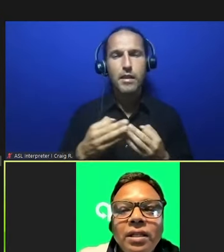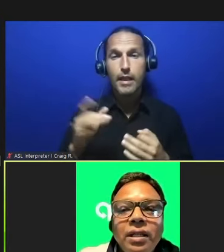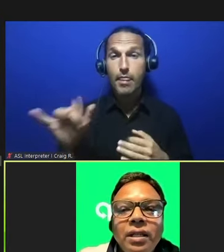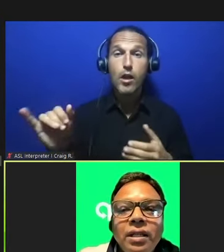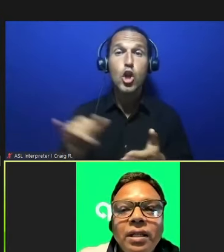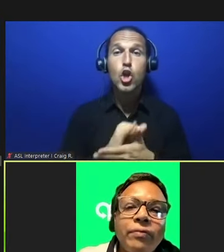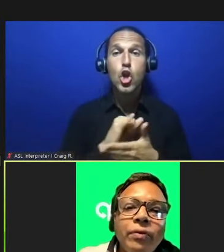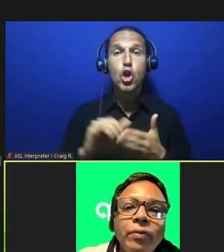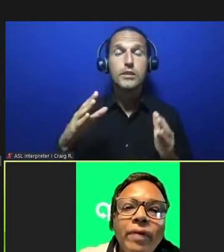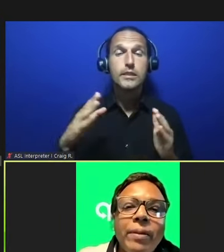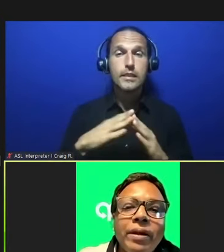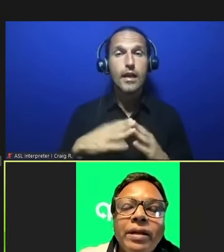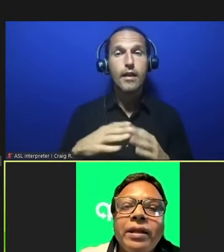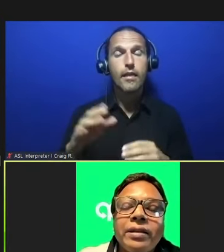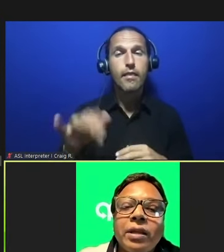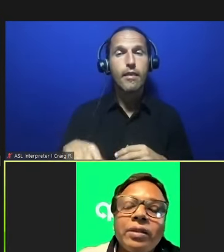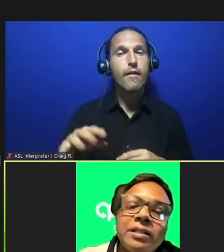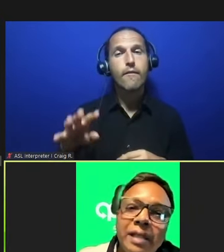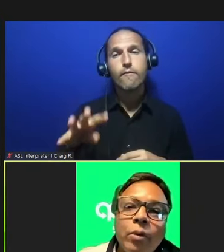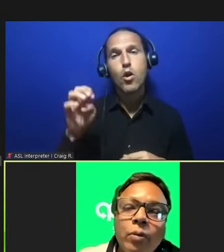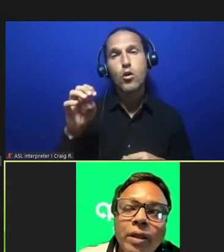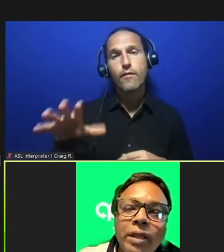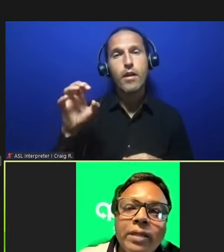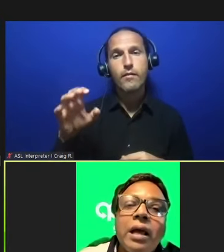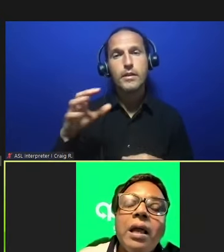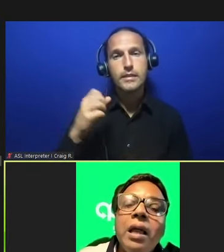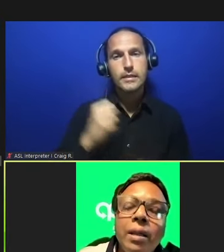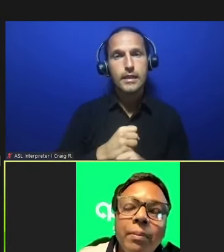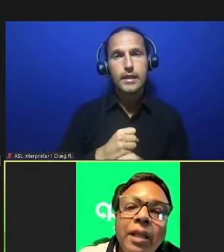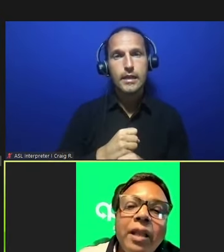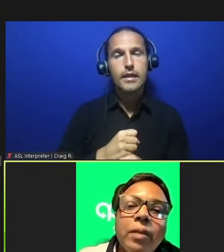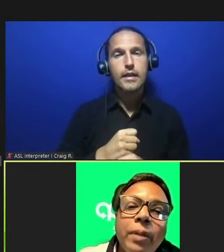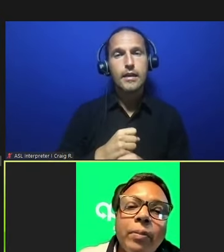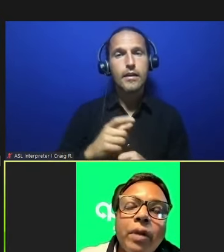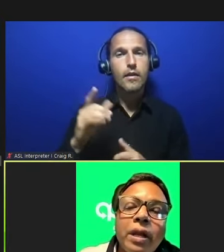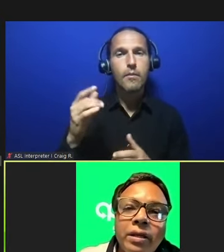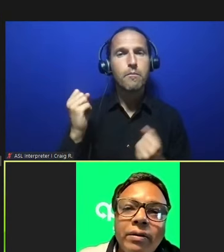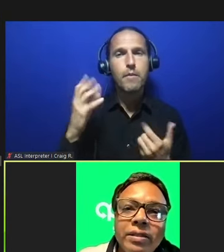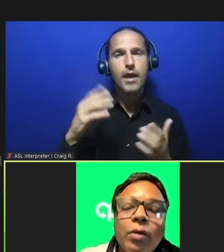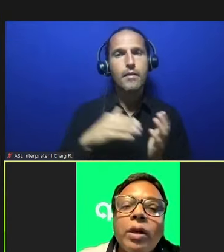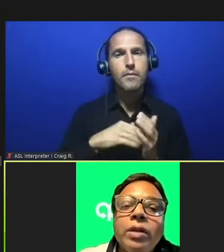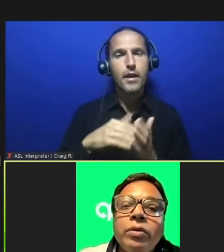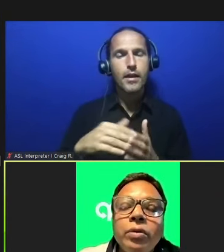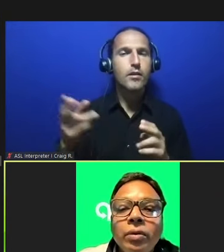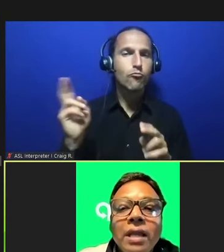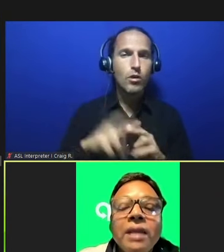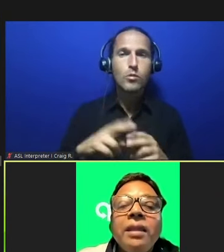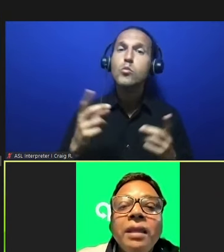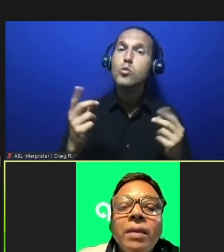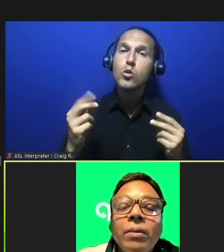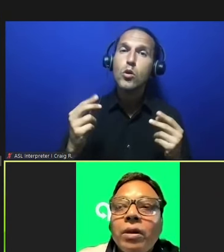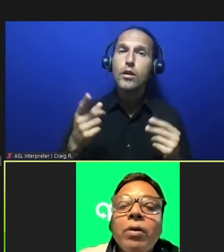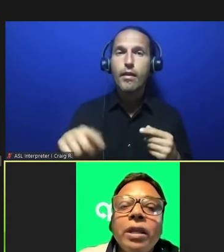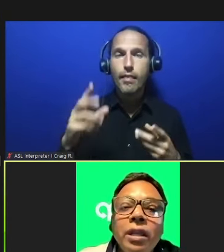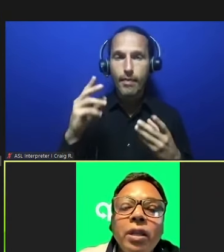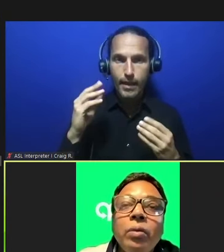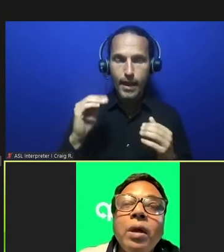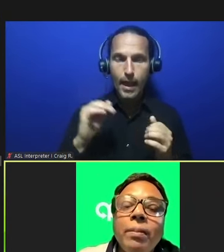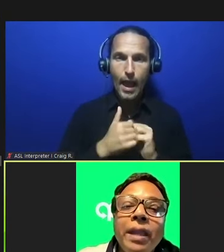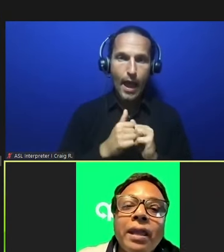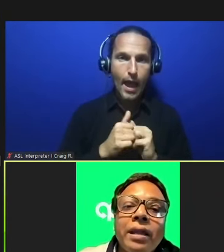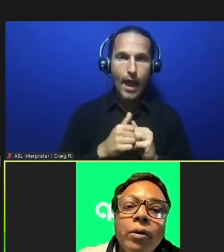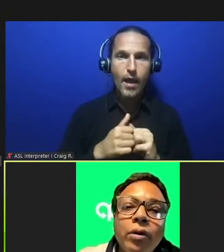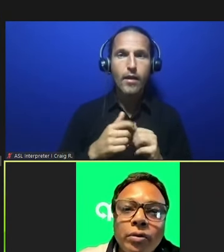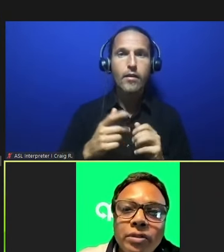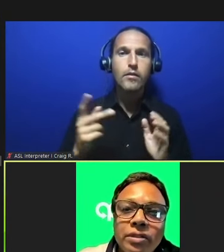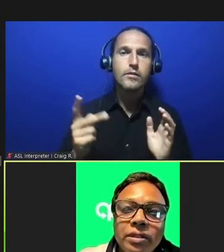City, is a 400-500 years ago, the same way the million of people are increasing. What do you do? Think about how can you make